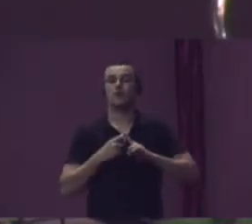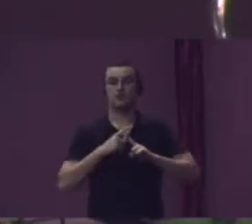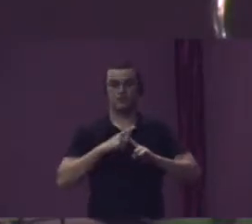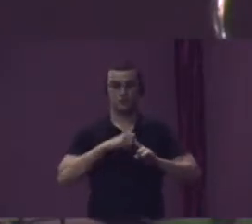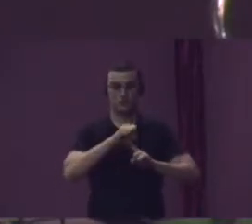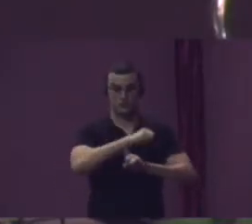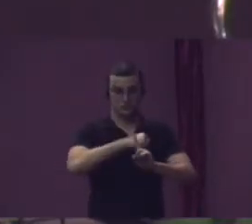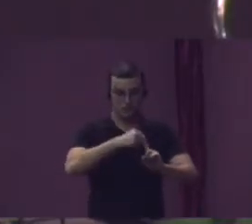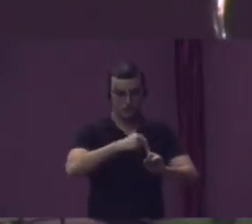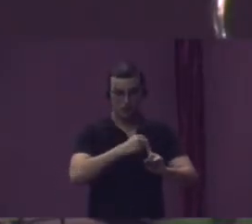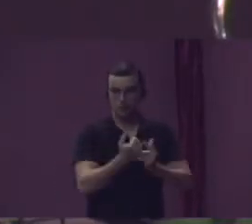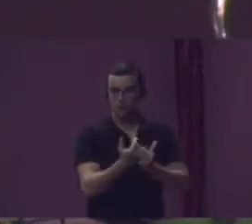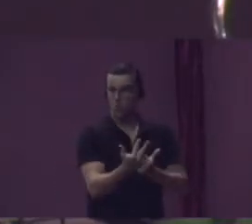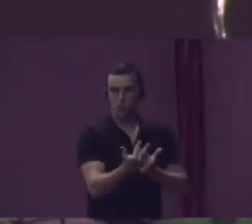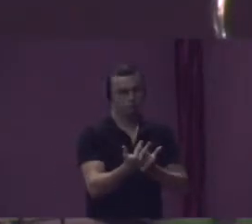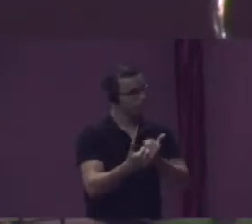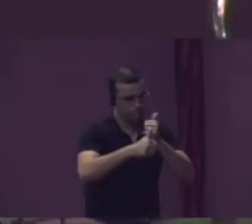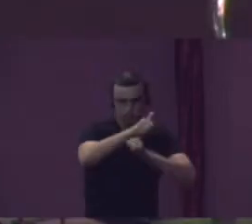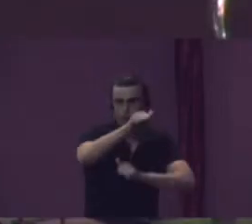of birth.